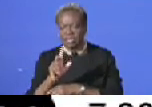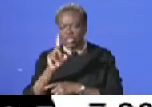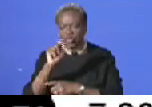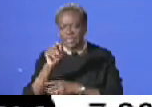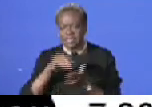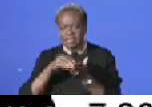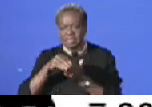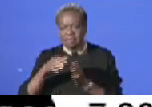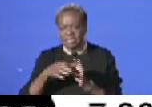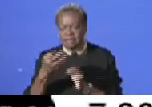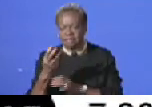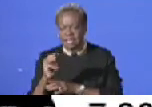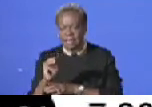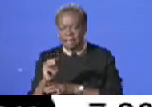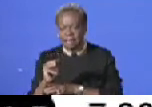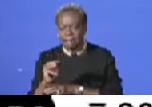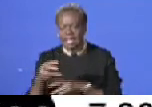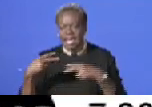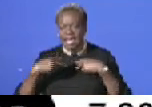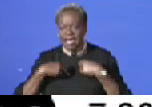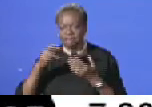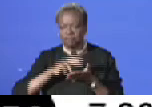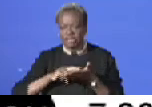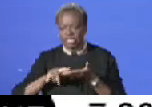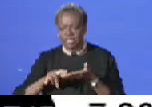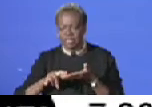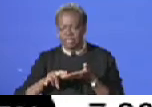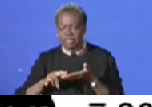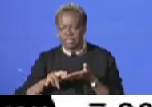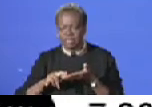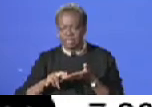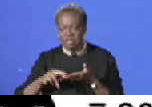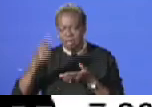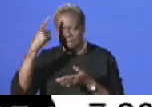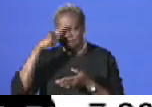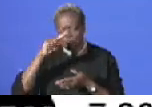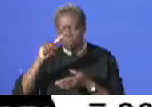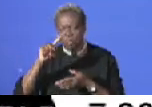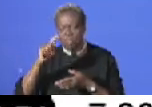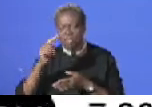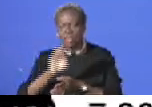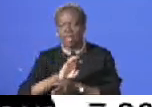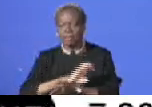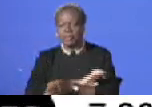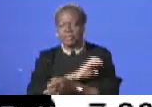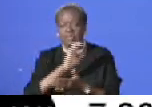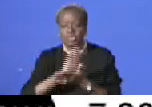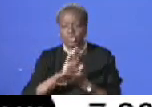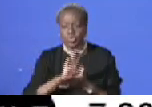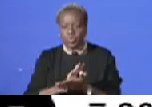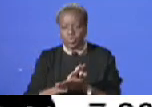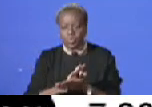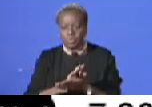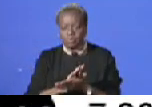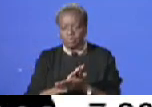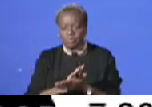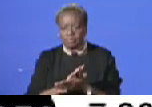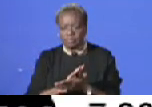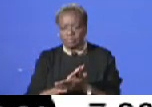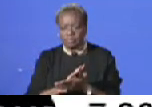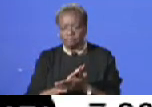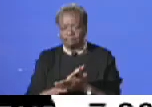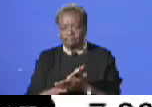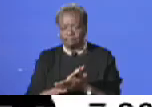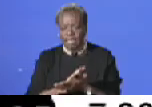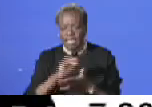them have registered for the virtual school or for virtual learning.